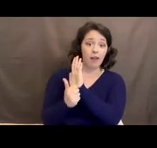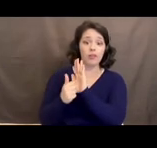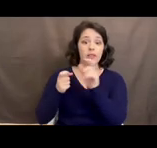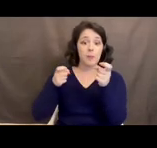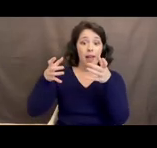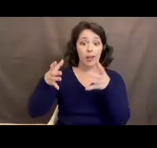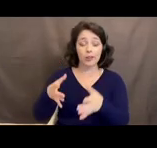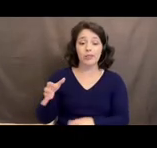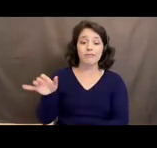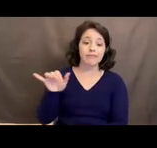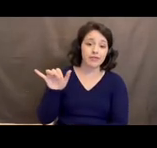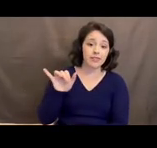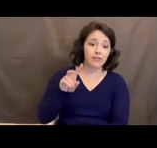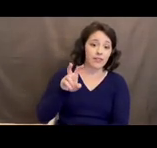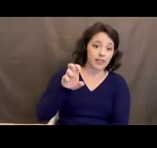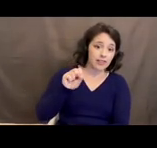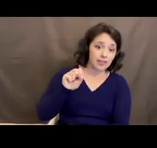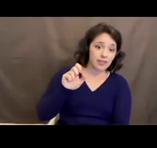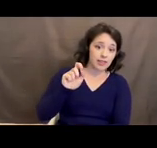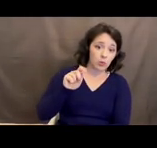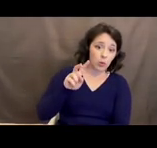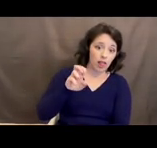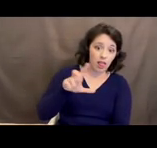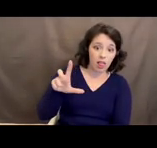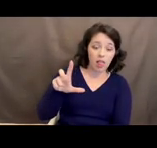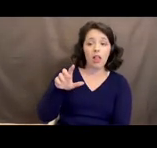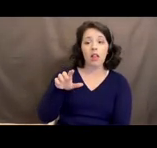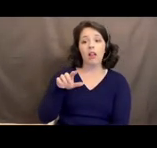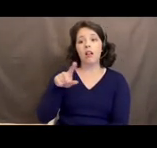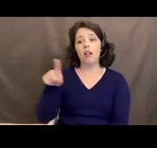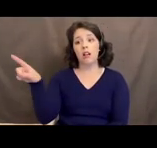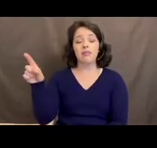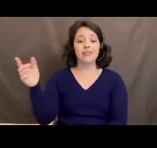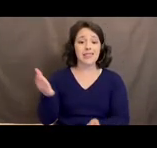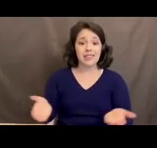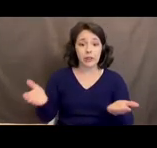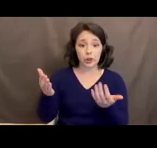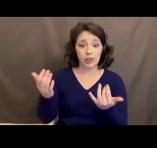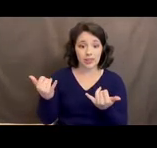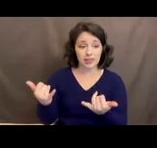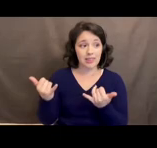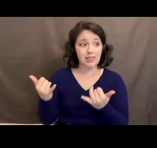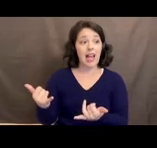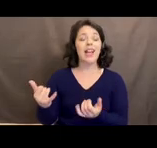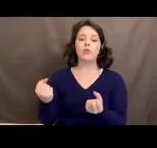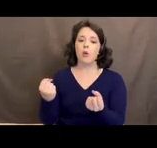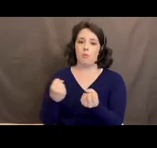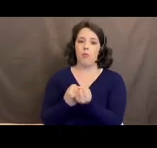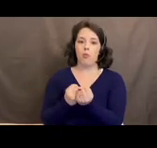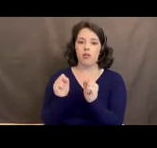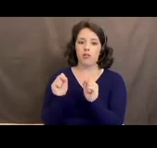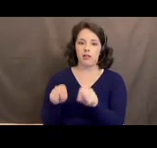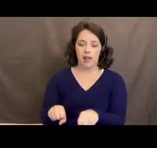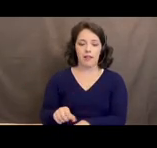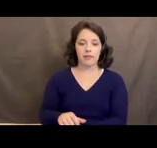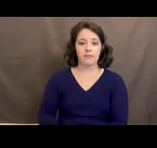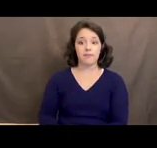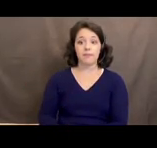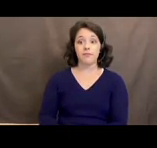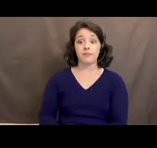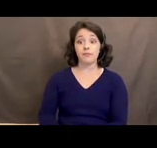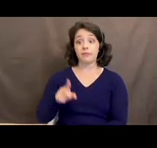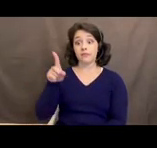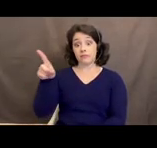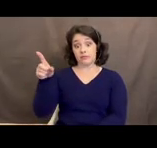support organizations with this process. A RP may deposit benefits into a non-ABLE